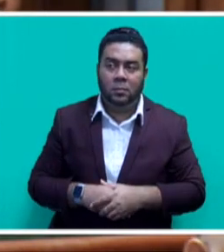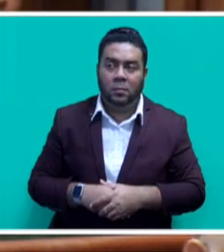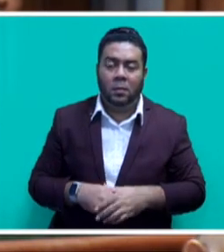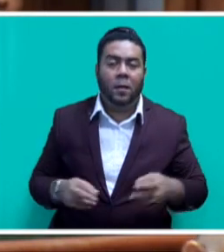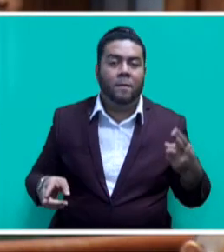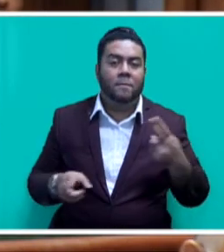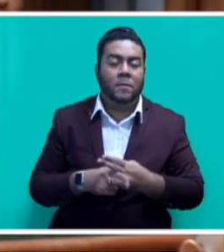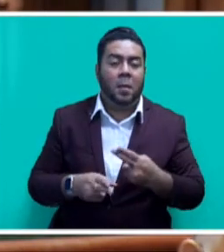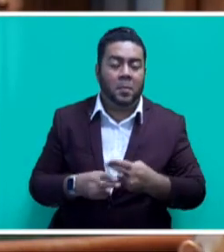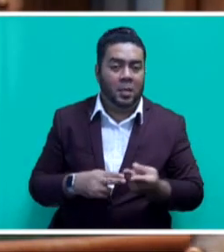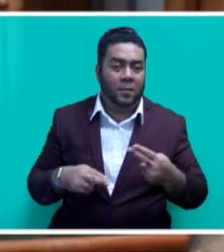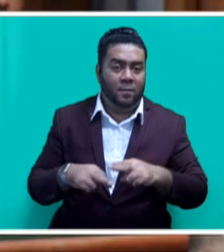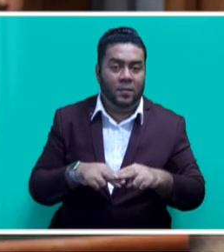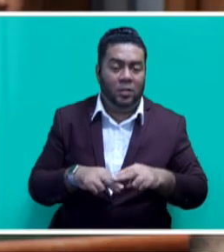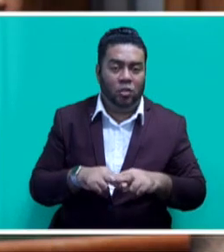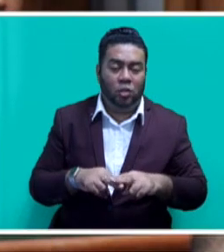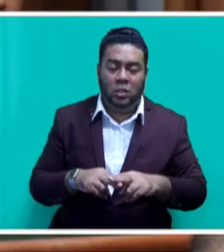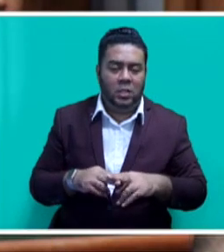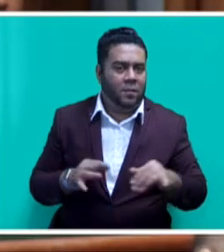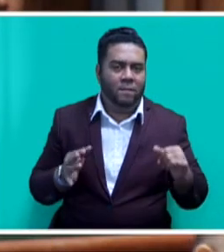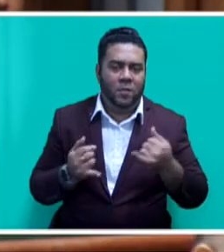farming in Fiji is backbreaking.